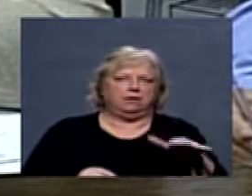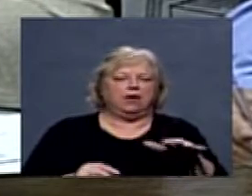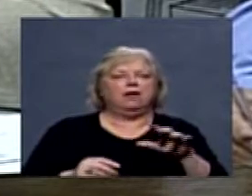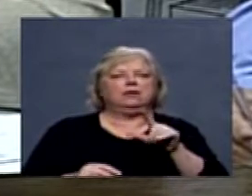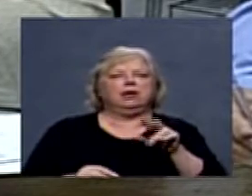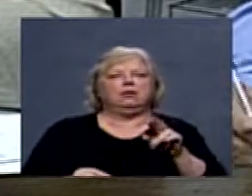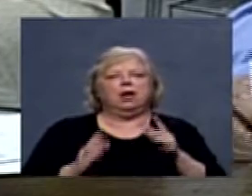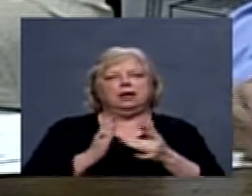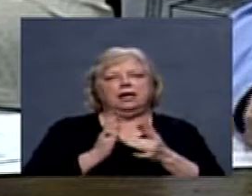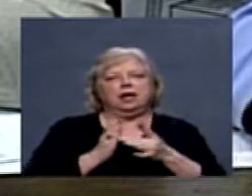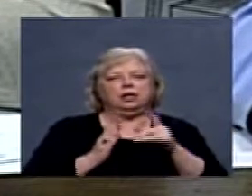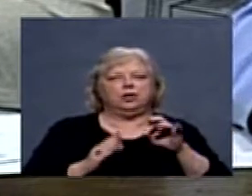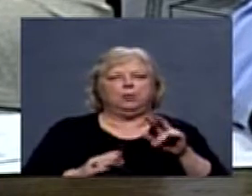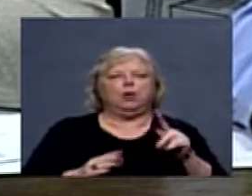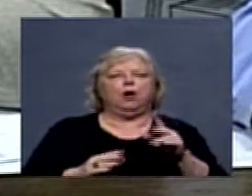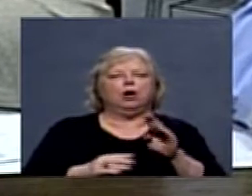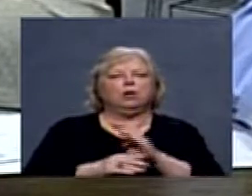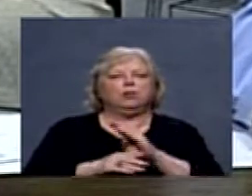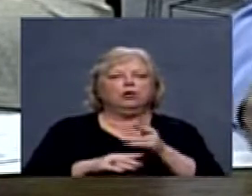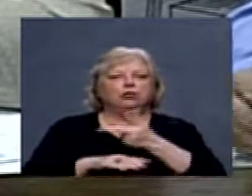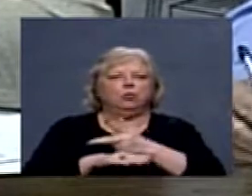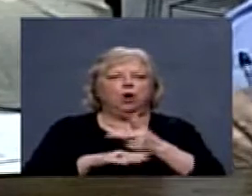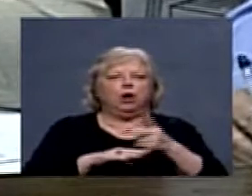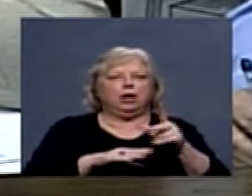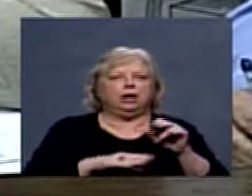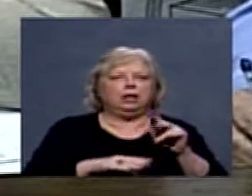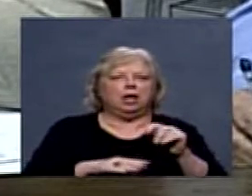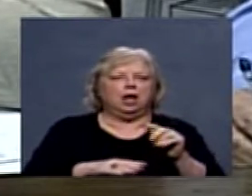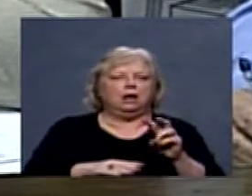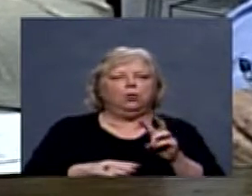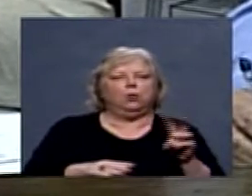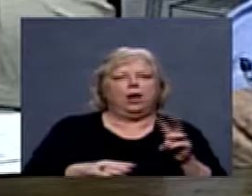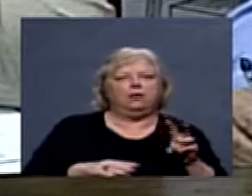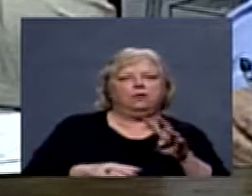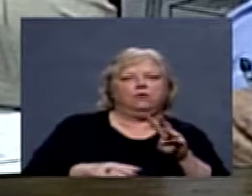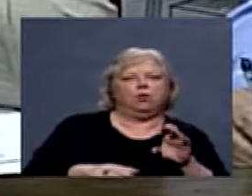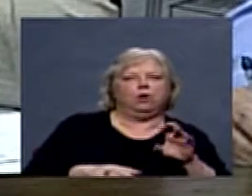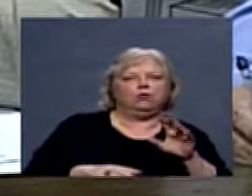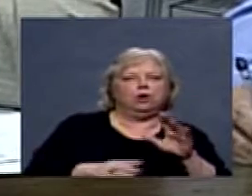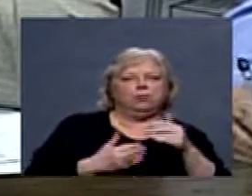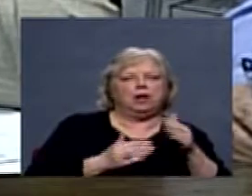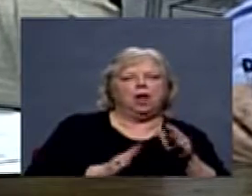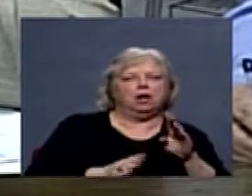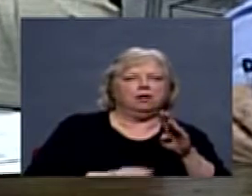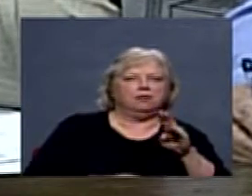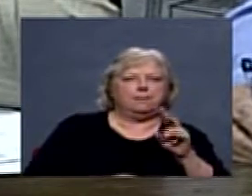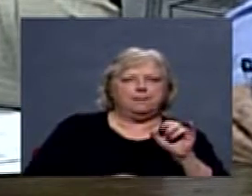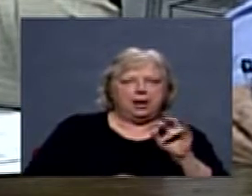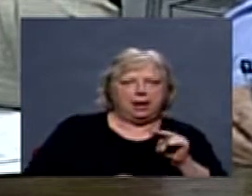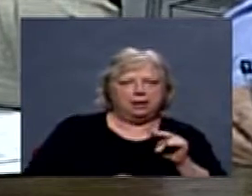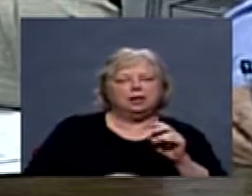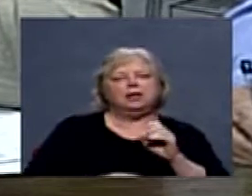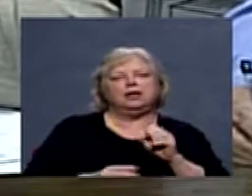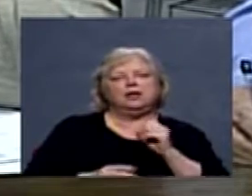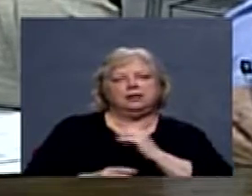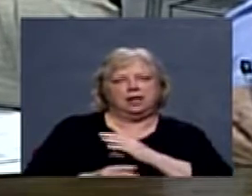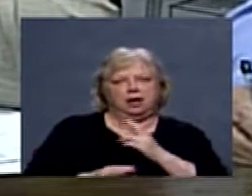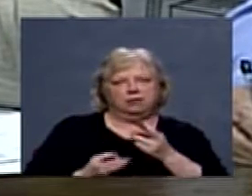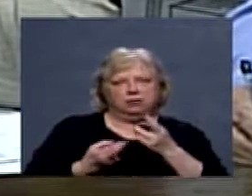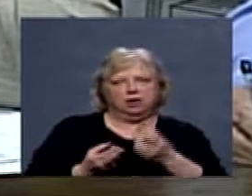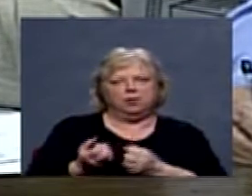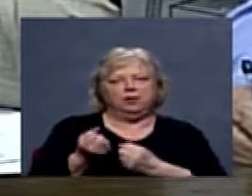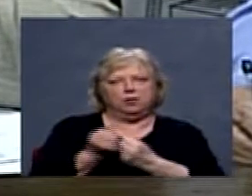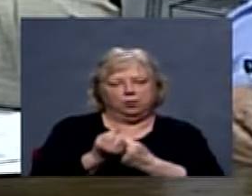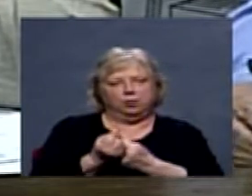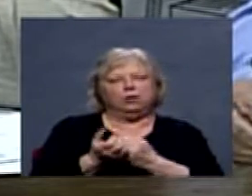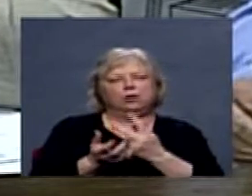Park Commercial Parking Lot, Conditional Use Permit, west side of the 400 block of Main Street. Staff recommends approval of the requested